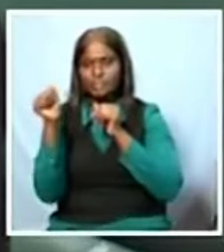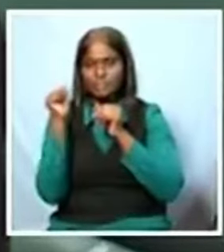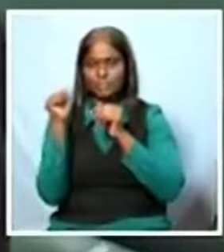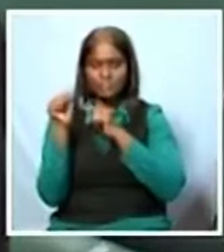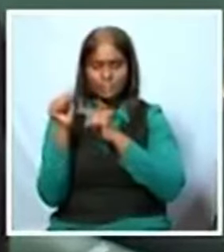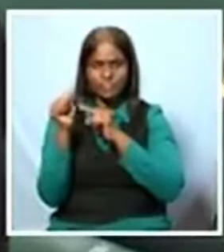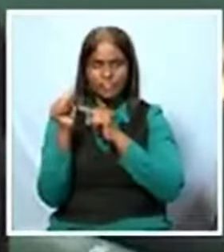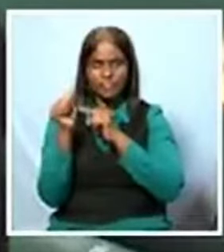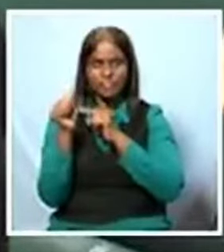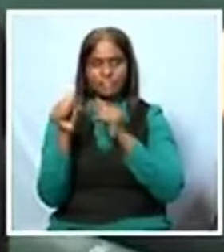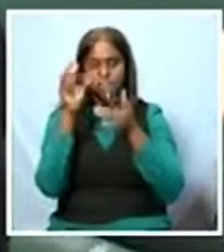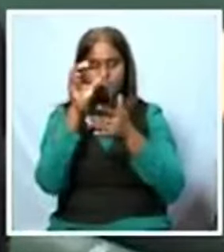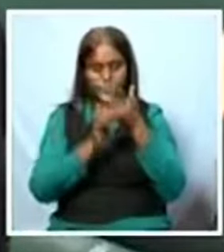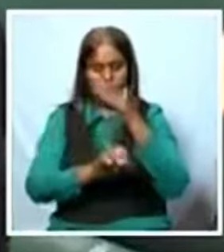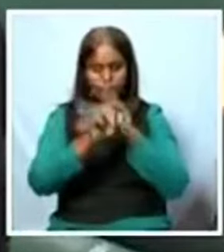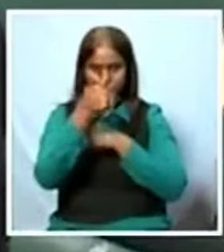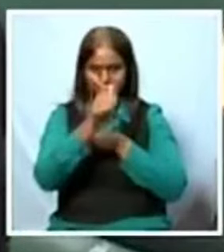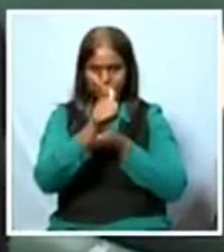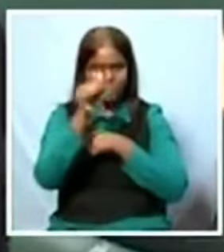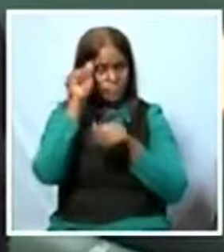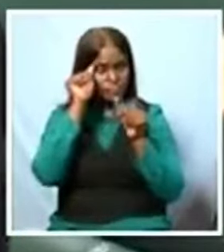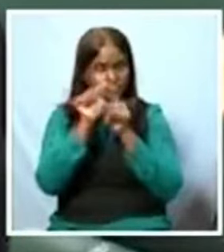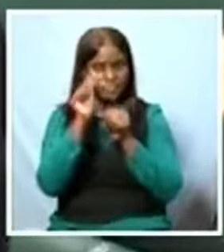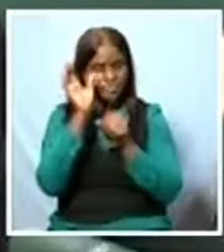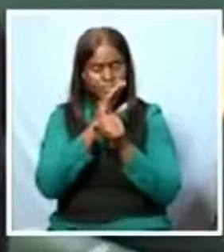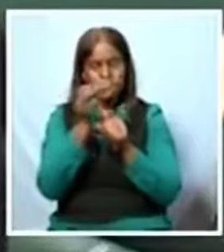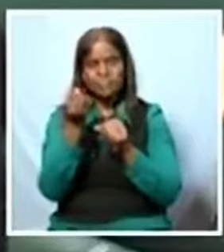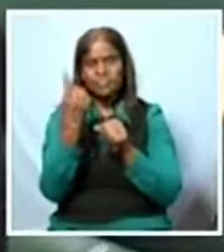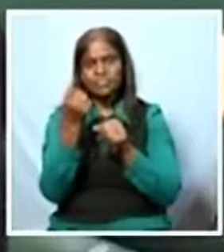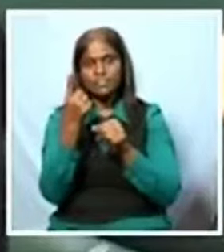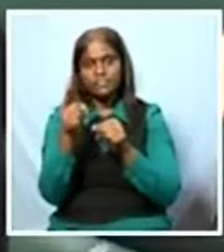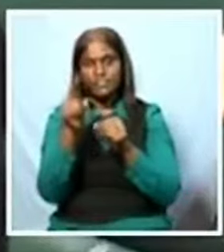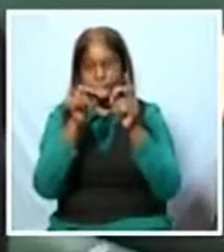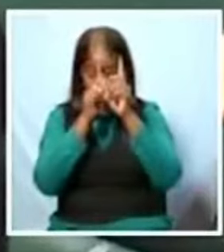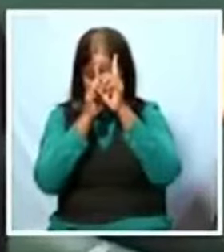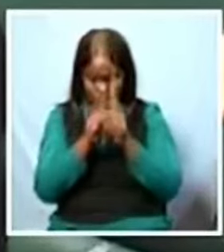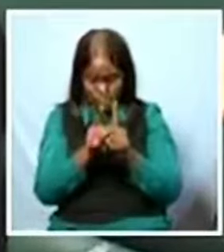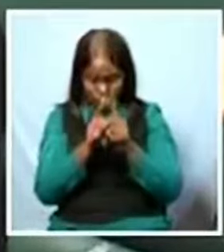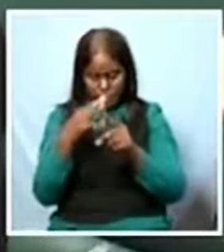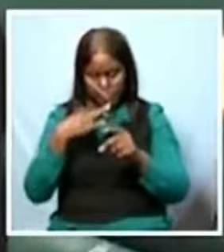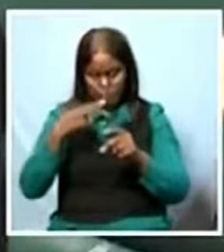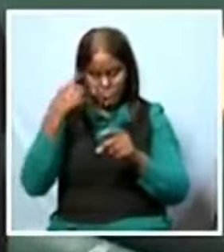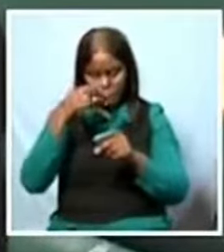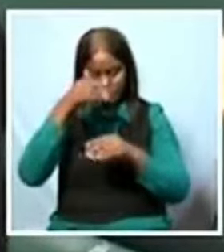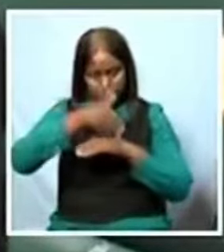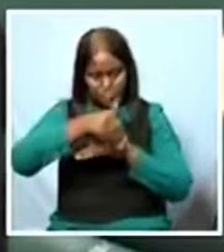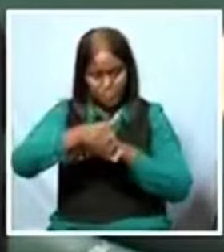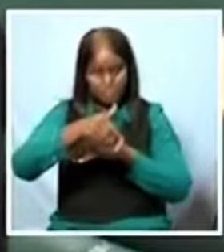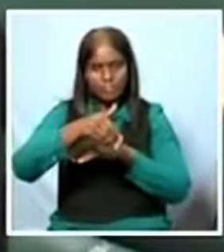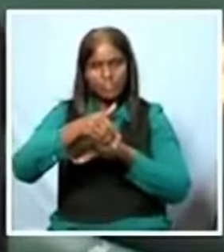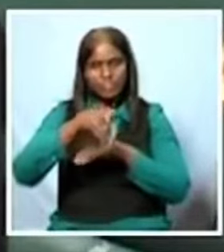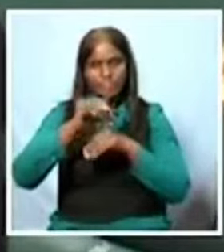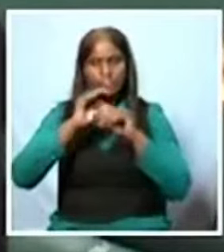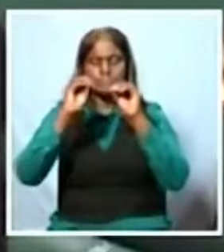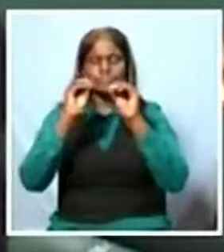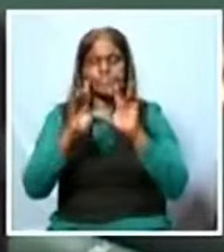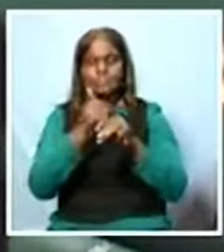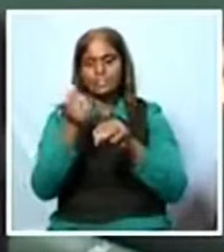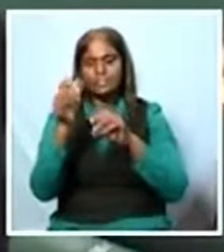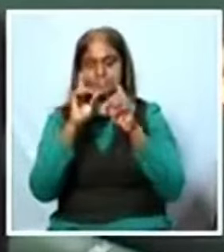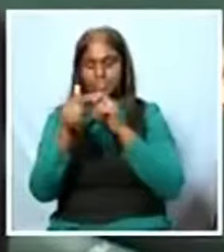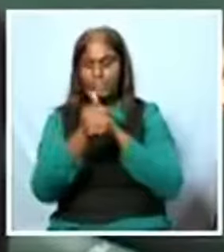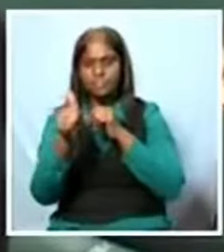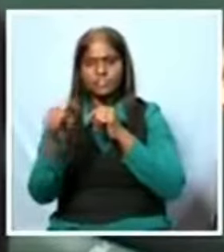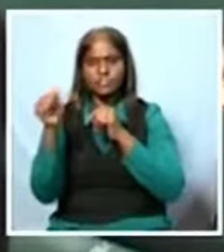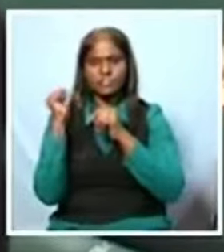objection? Clause 10 is agreed to. Clause 11, determination of application for registration as teacher. Any debate,